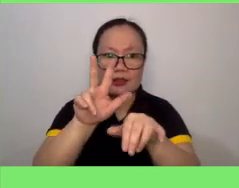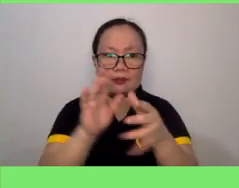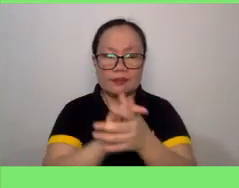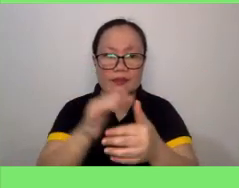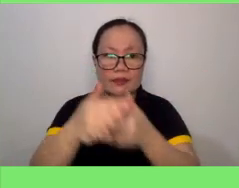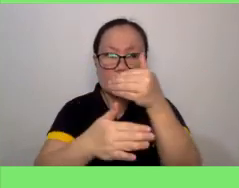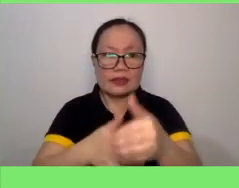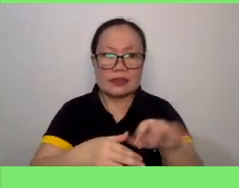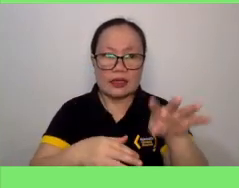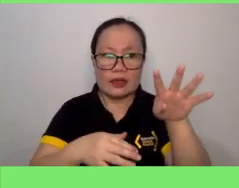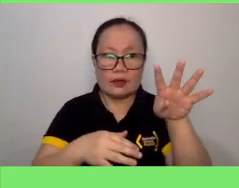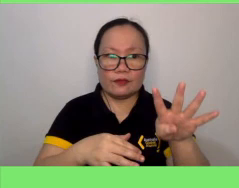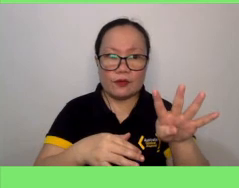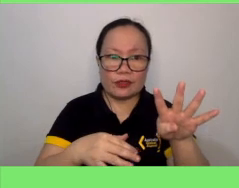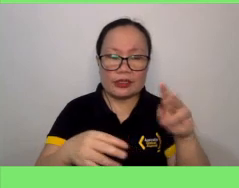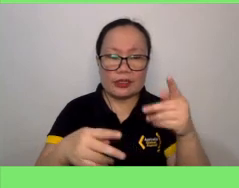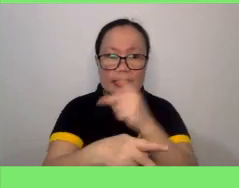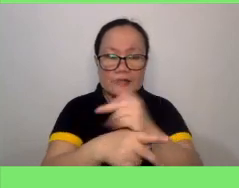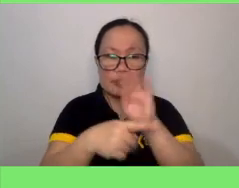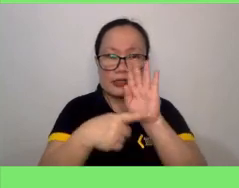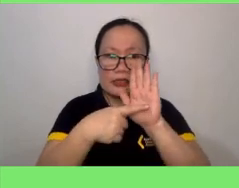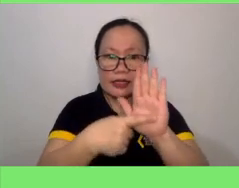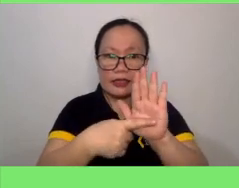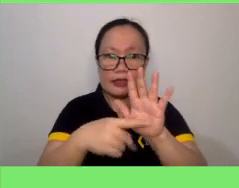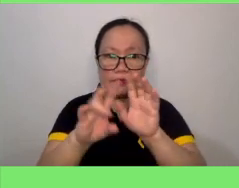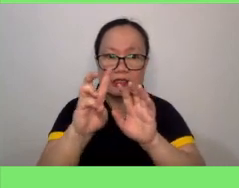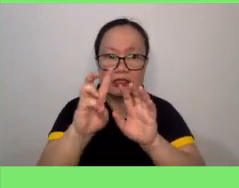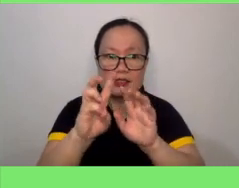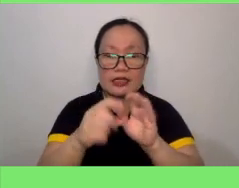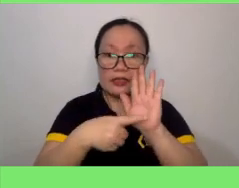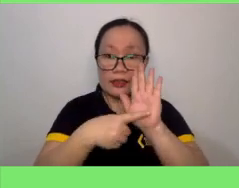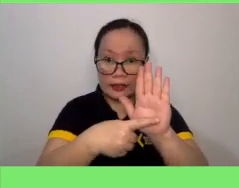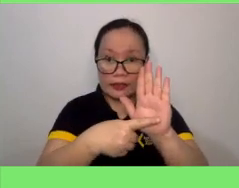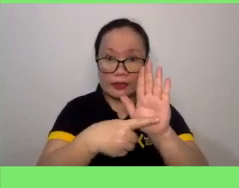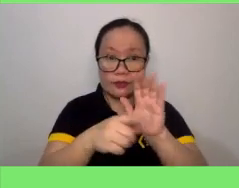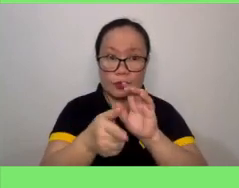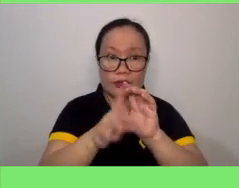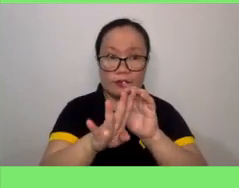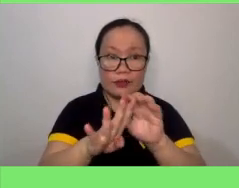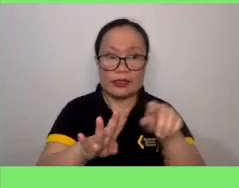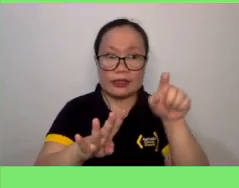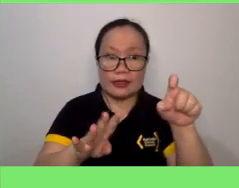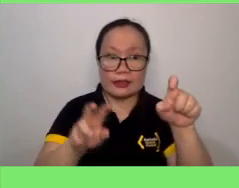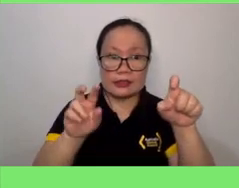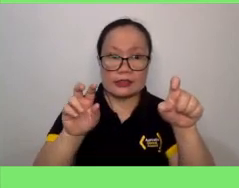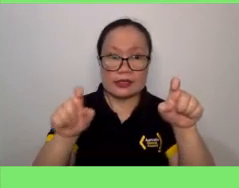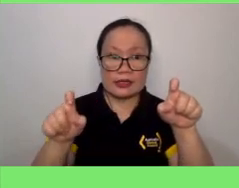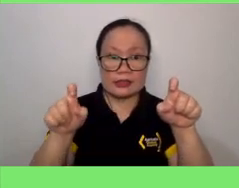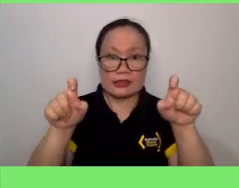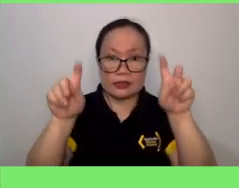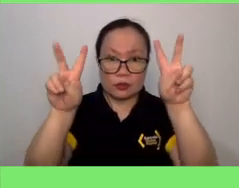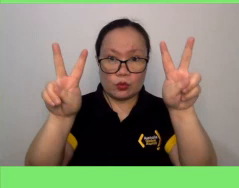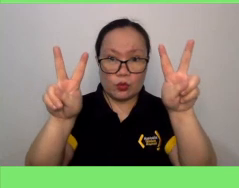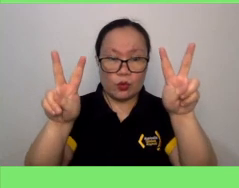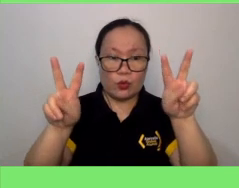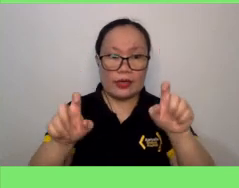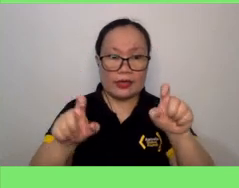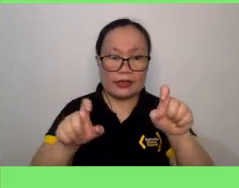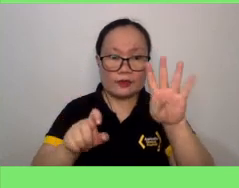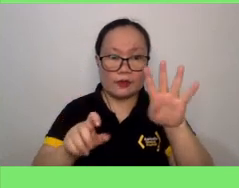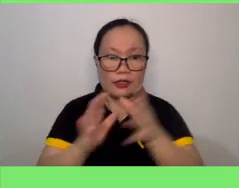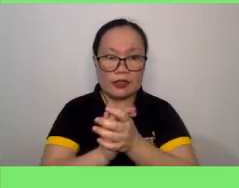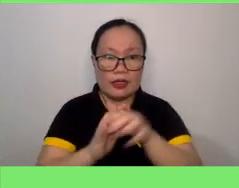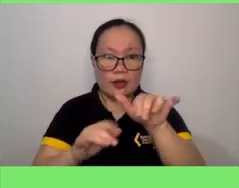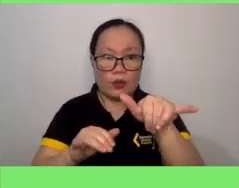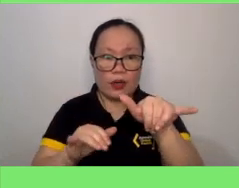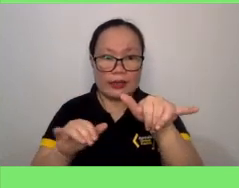term. 4 times negative 6, this is negative 24, and then 2 and 2, so raised to 4.